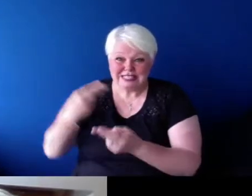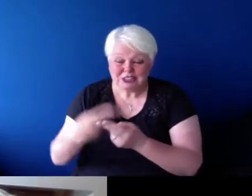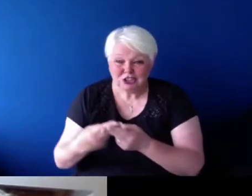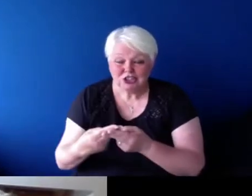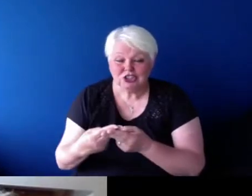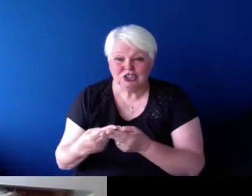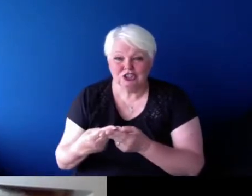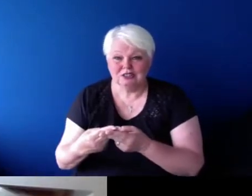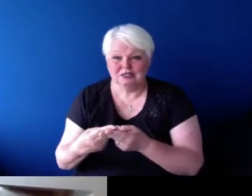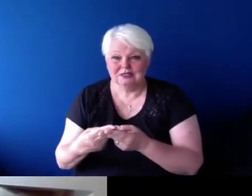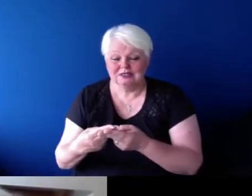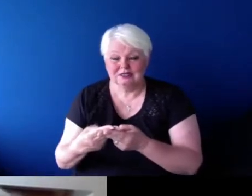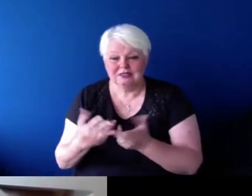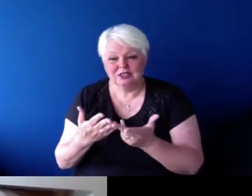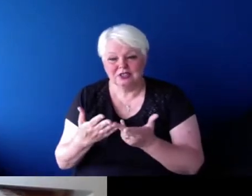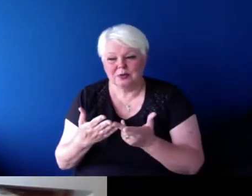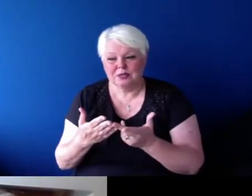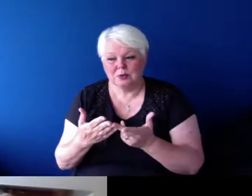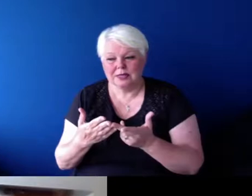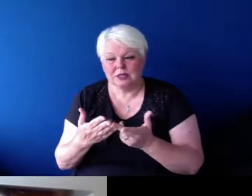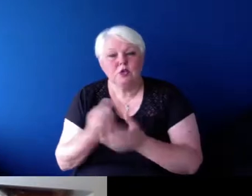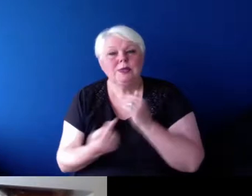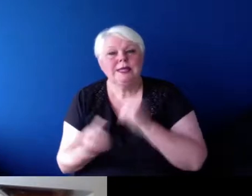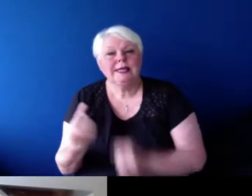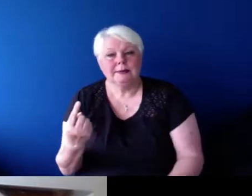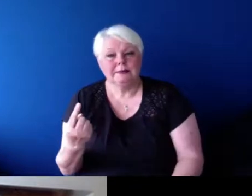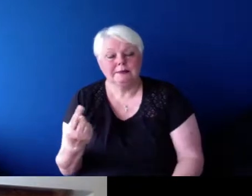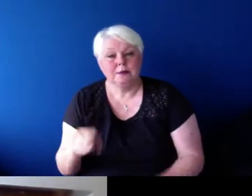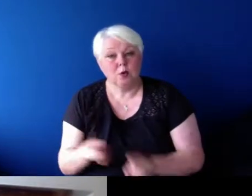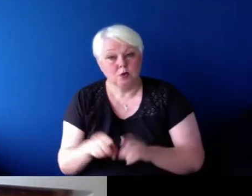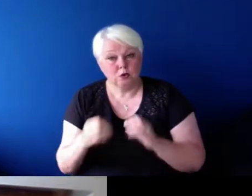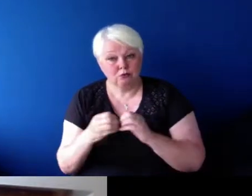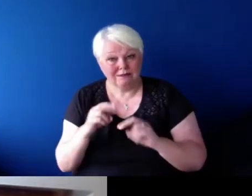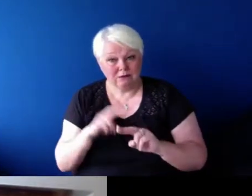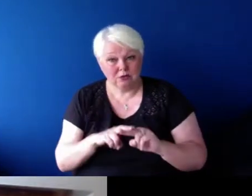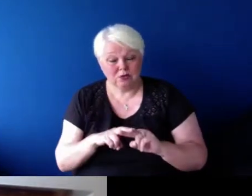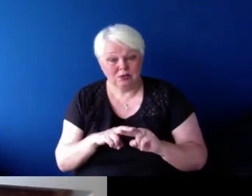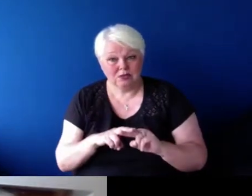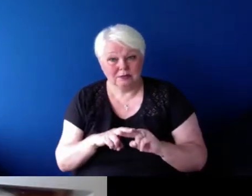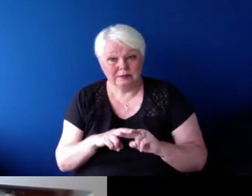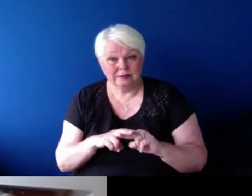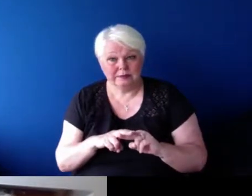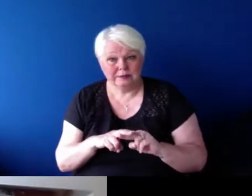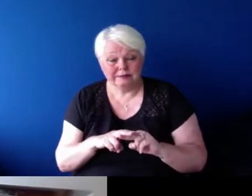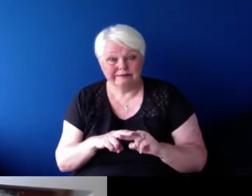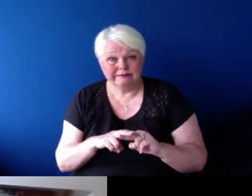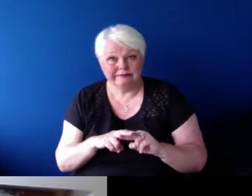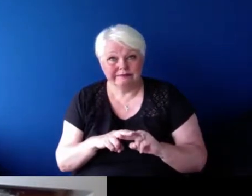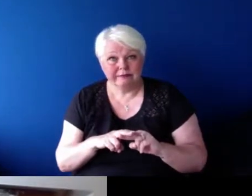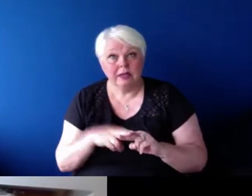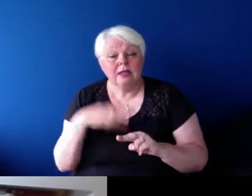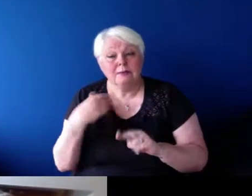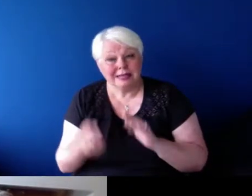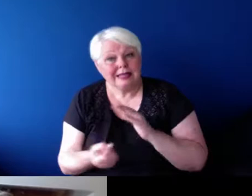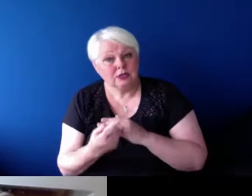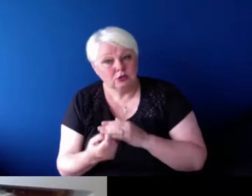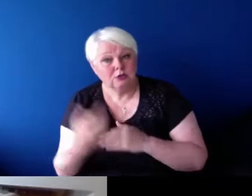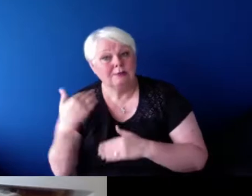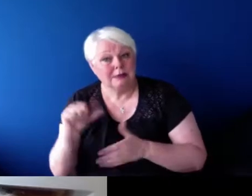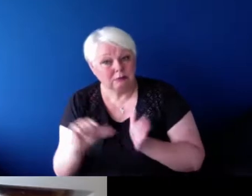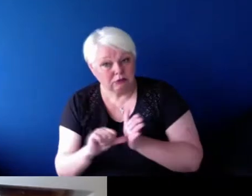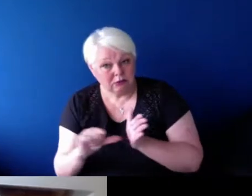And so it's quite unique in that way. And also Bradford, you know, it's had its issues and its troubles, and it's had